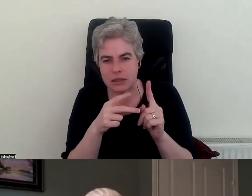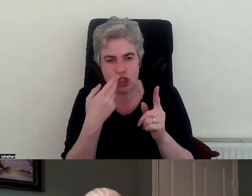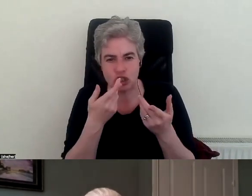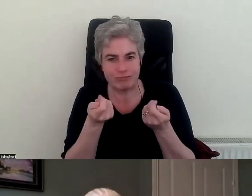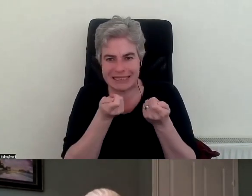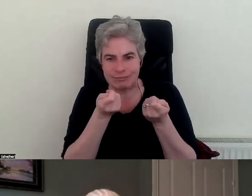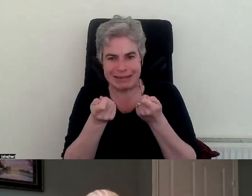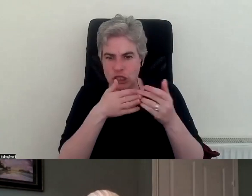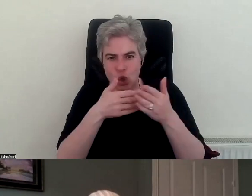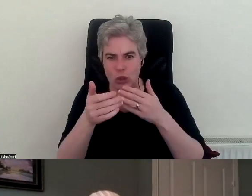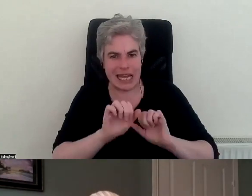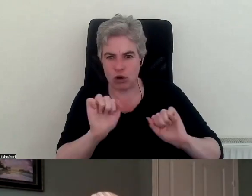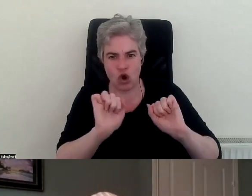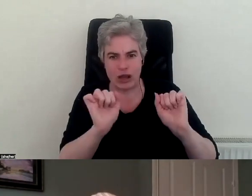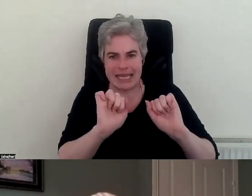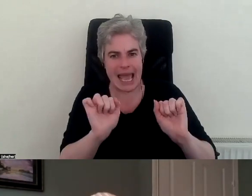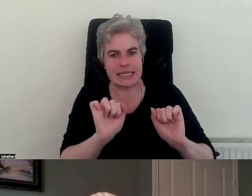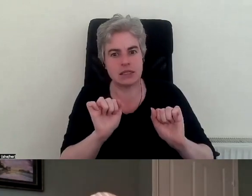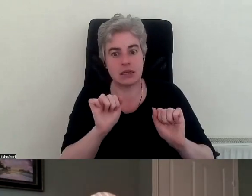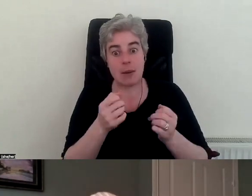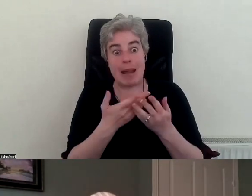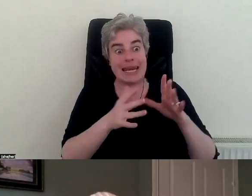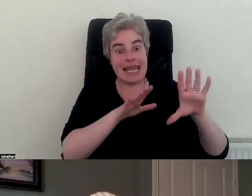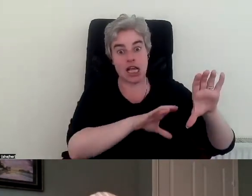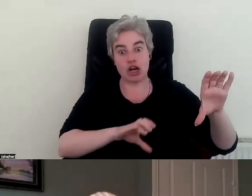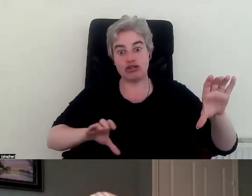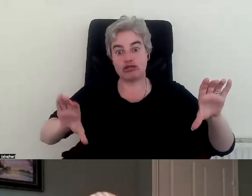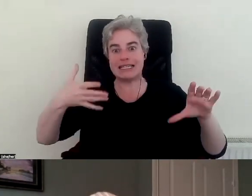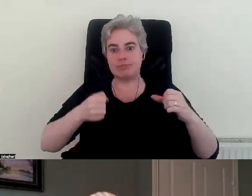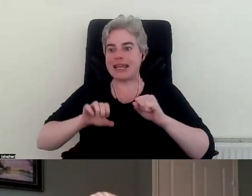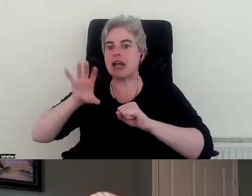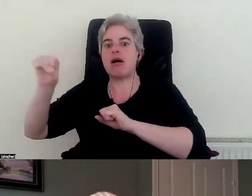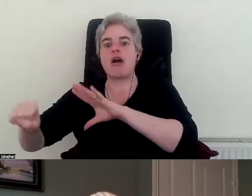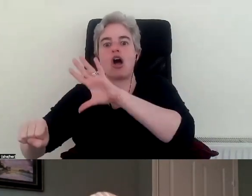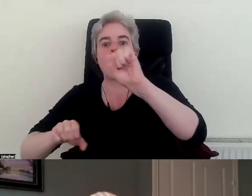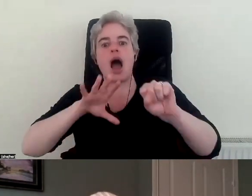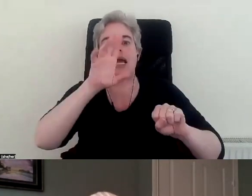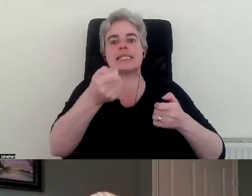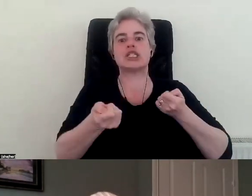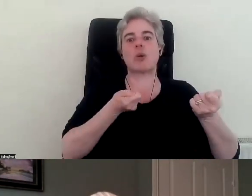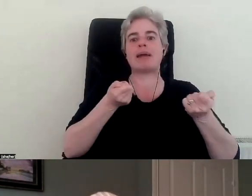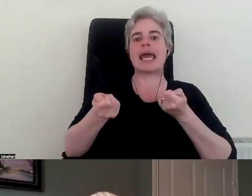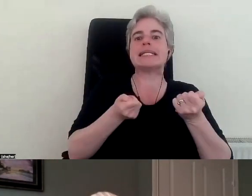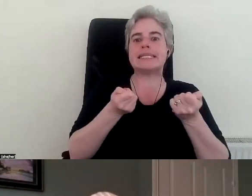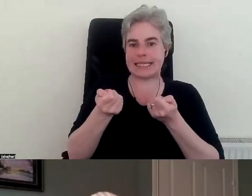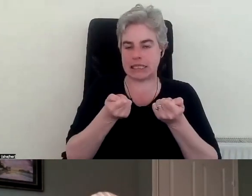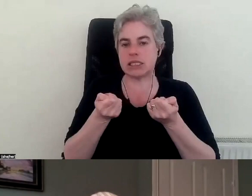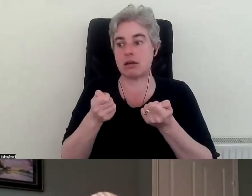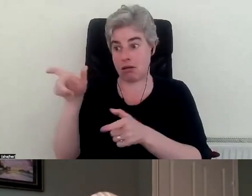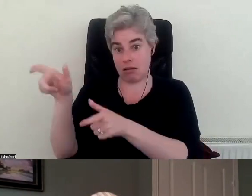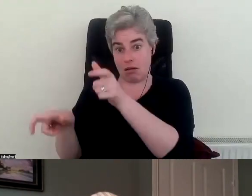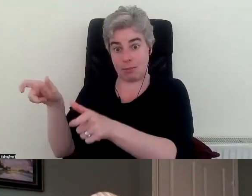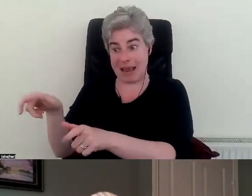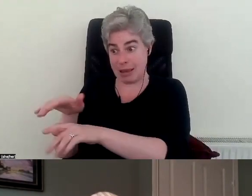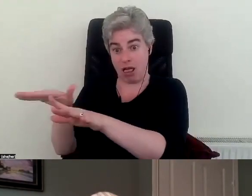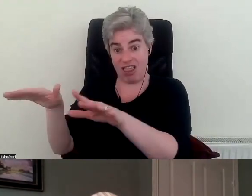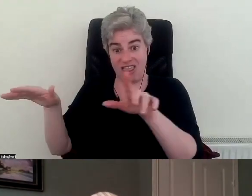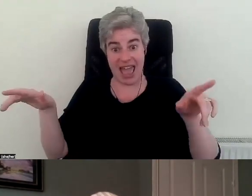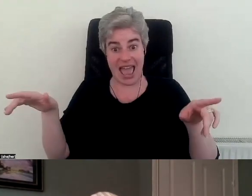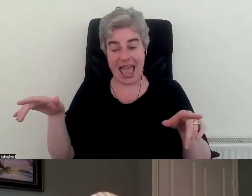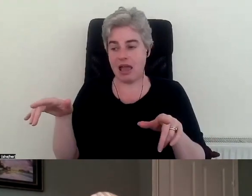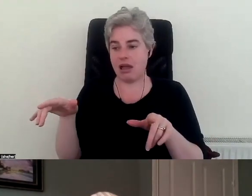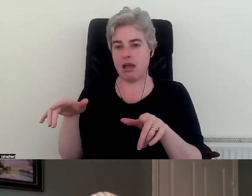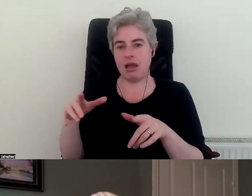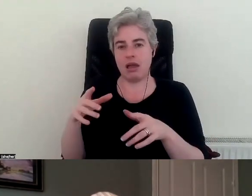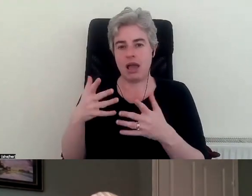with, because many of the countries that have been colonized and dominated, the people there have a